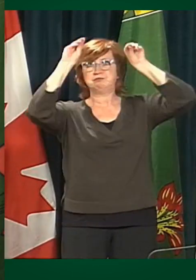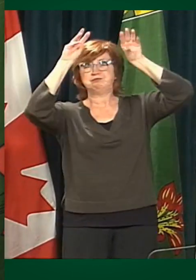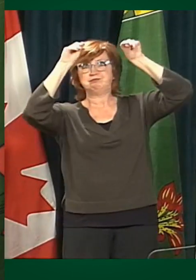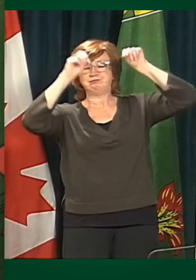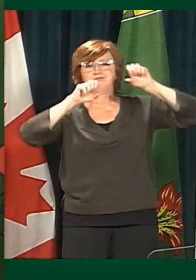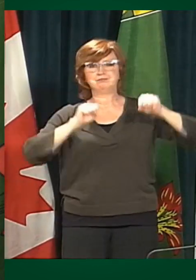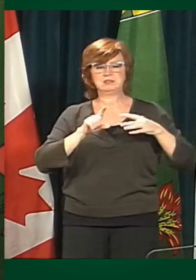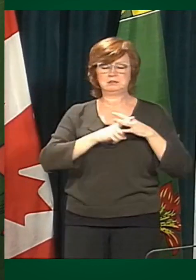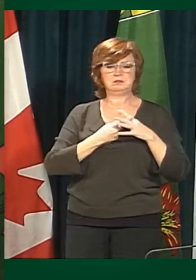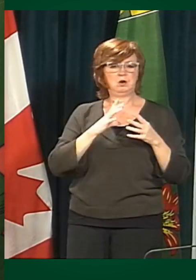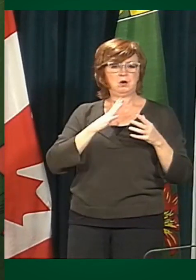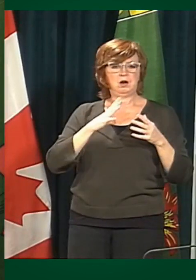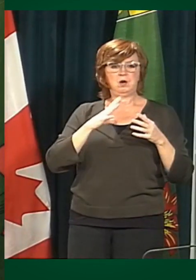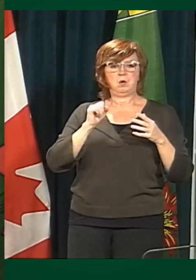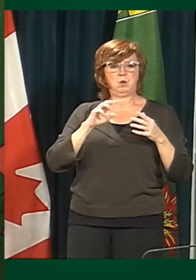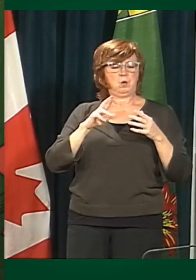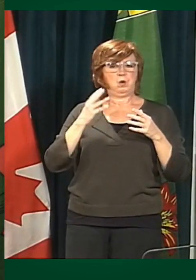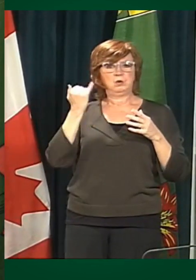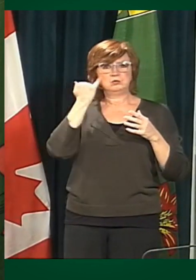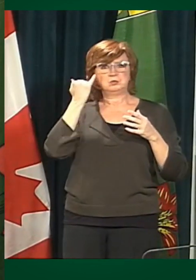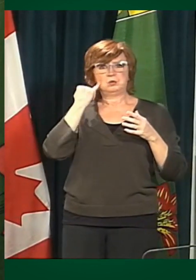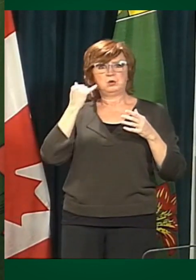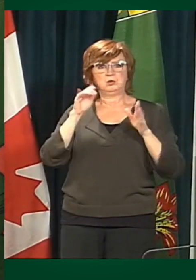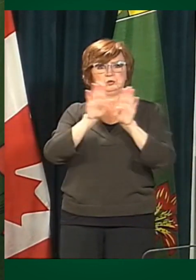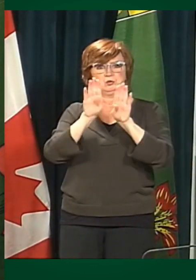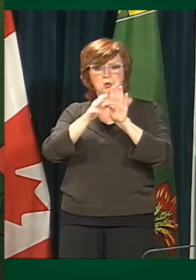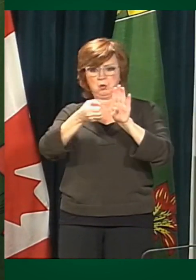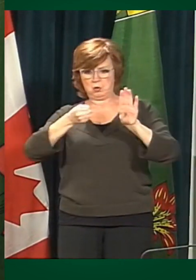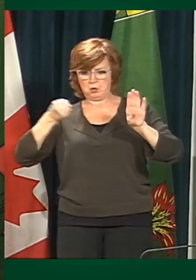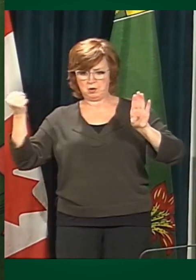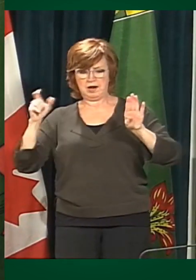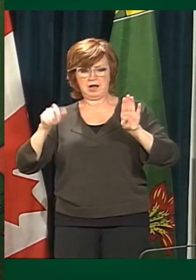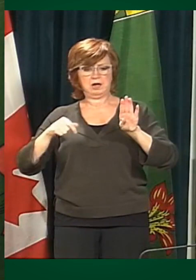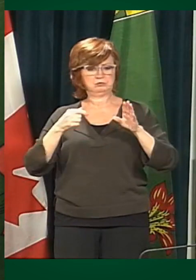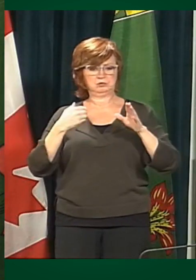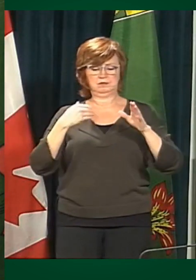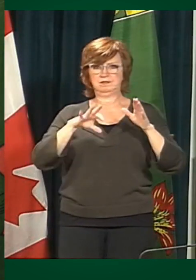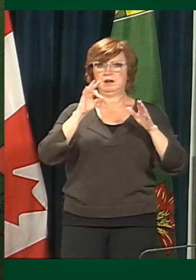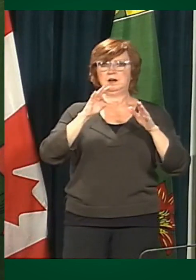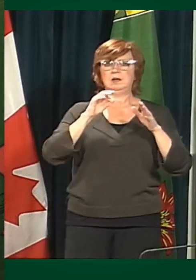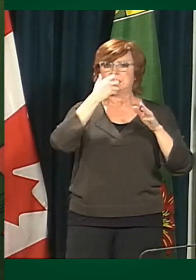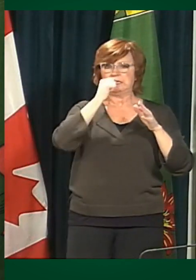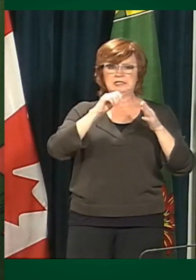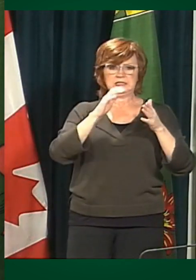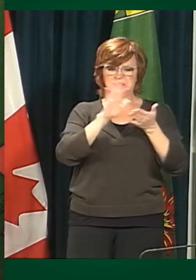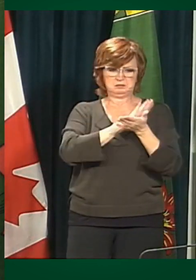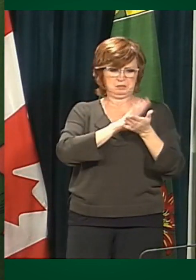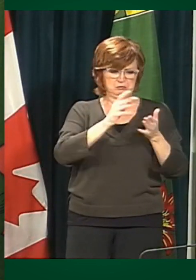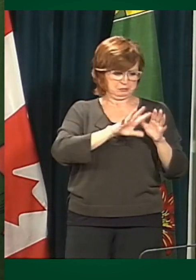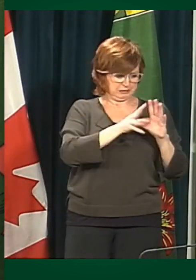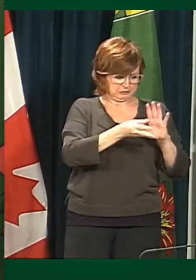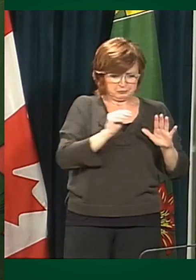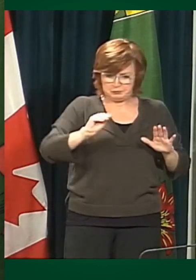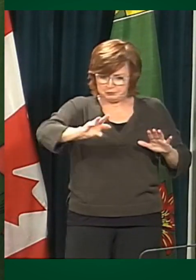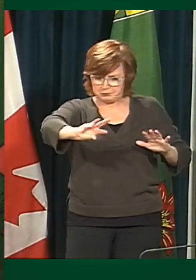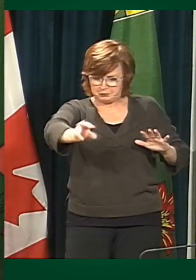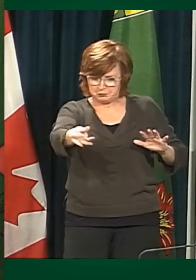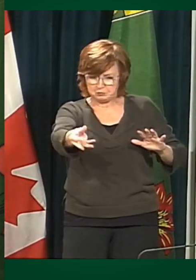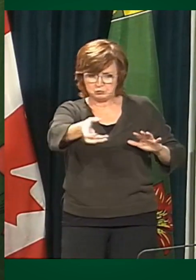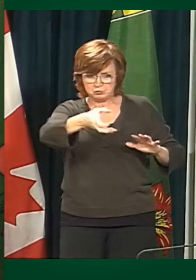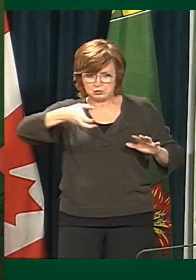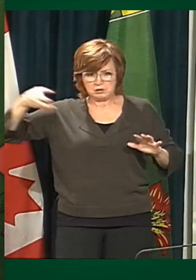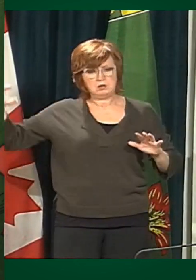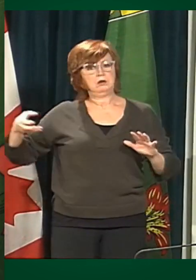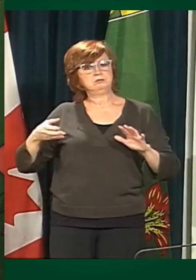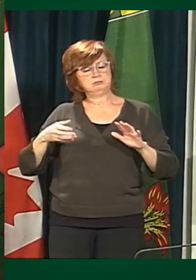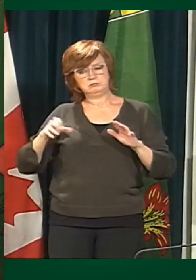kind of things. And then, of course, in many cities, the playground structures are still